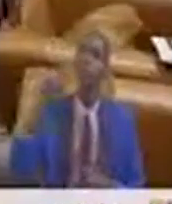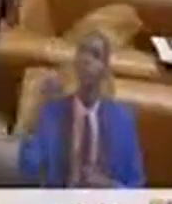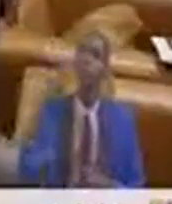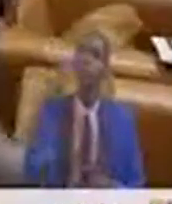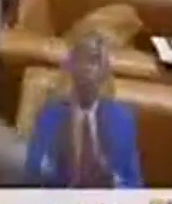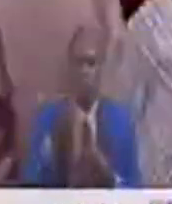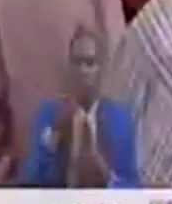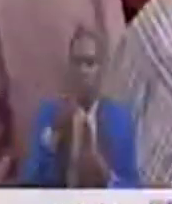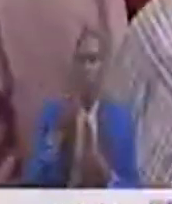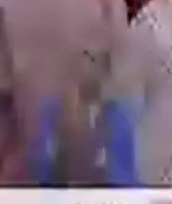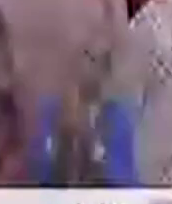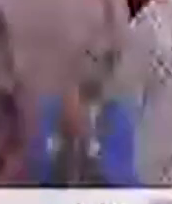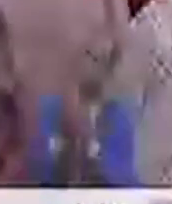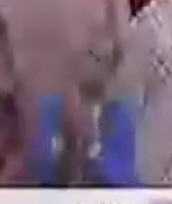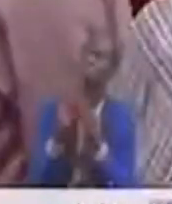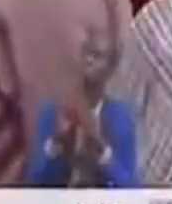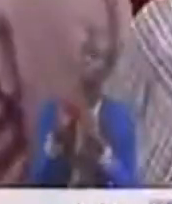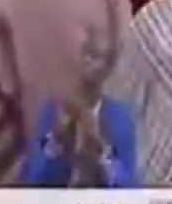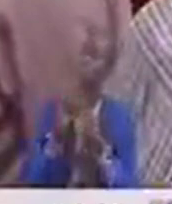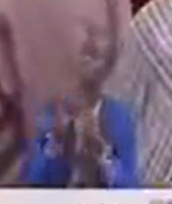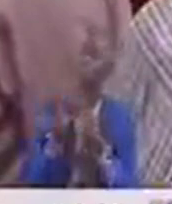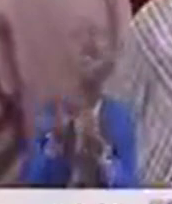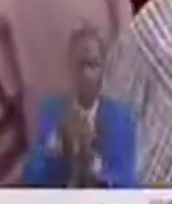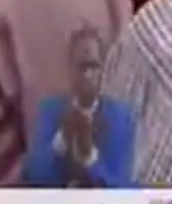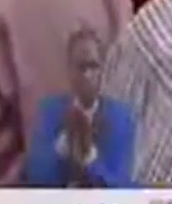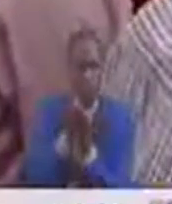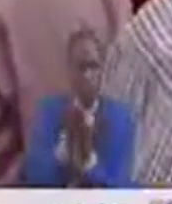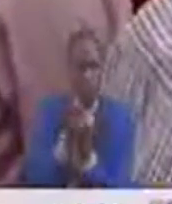him in honesty,